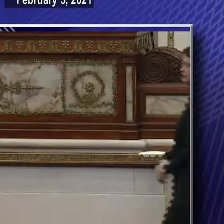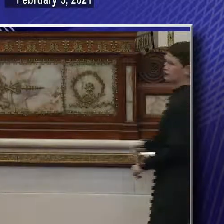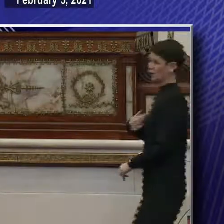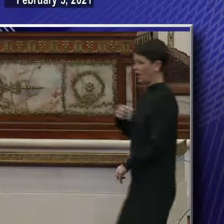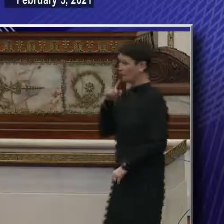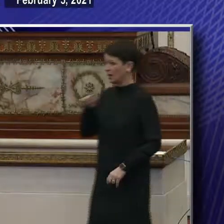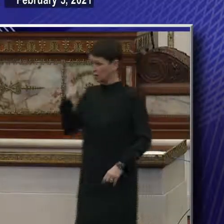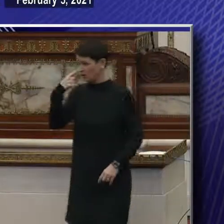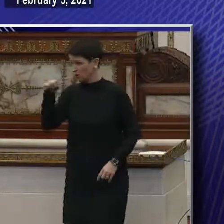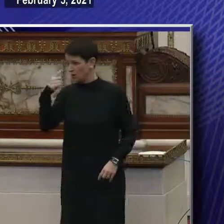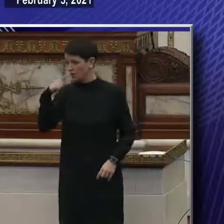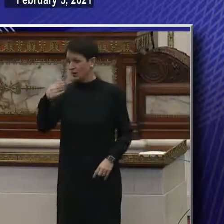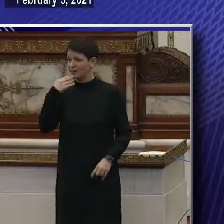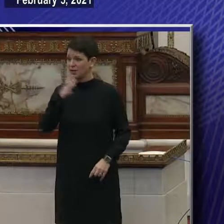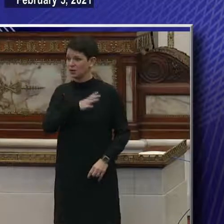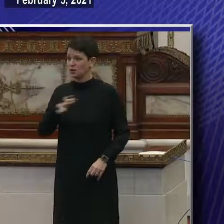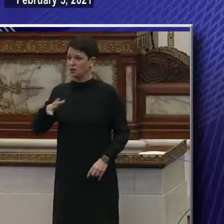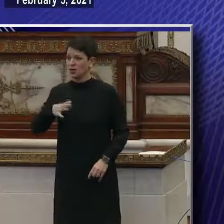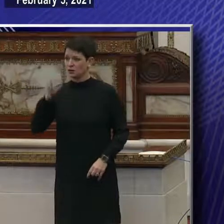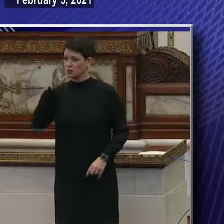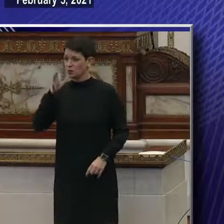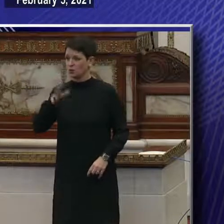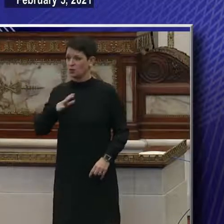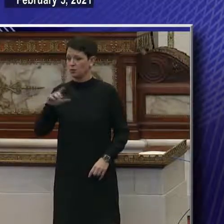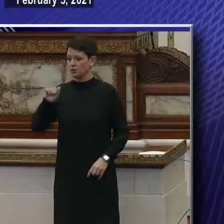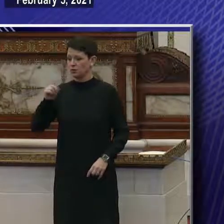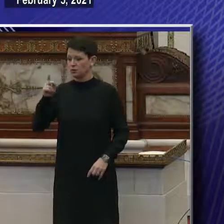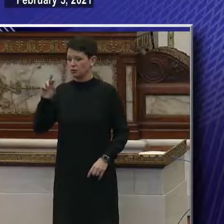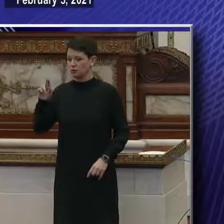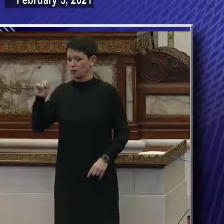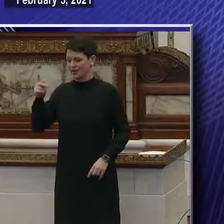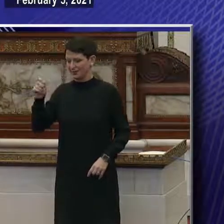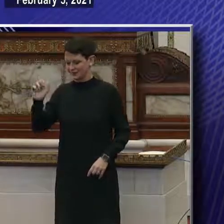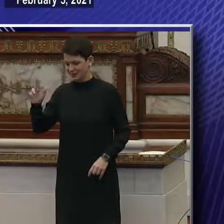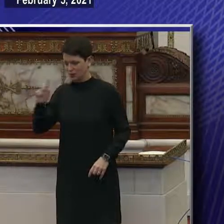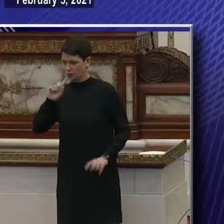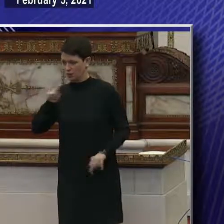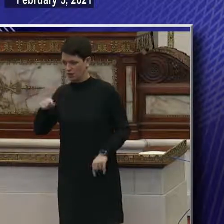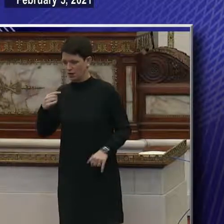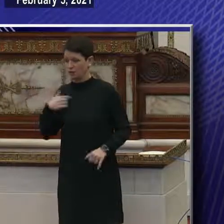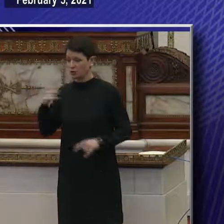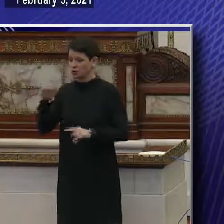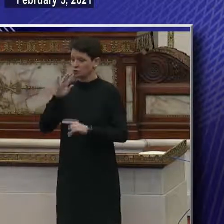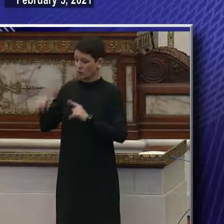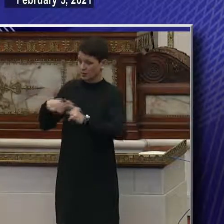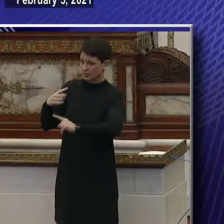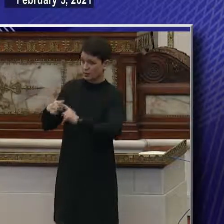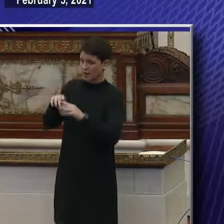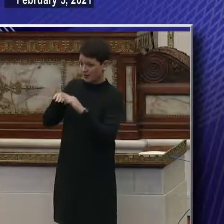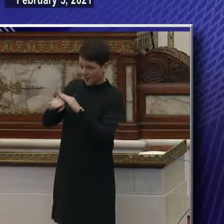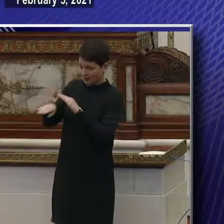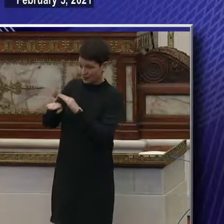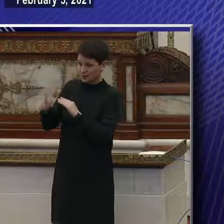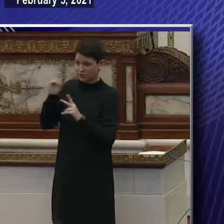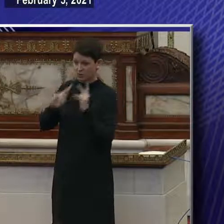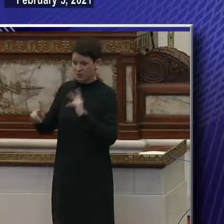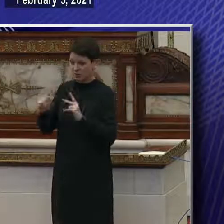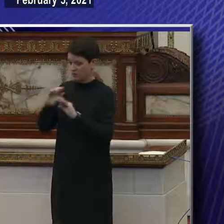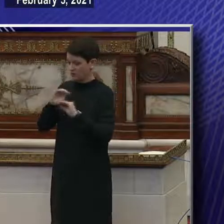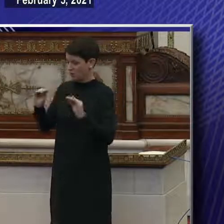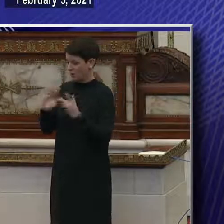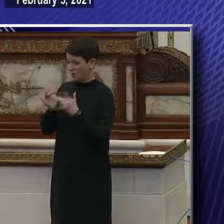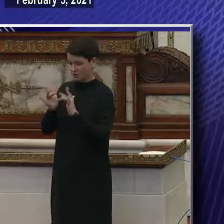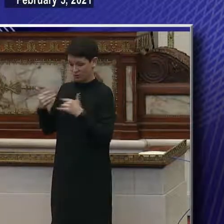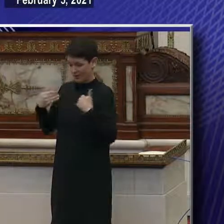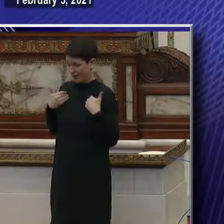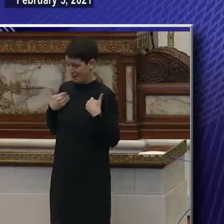mind. Thanks, Councilwoman Toomer Alexander. In terms of what you're talking about regarding access for folks who don't have internet,